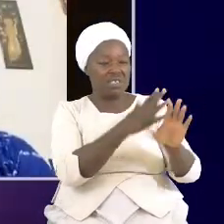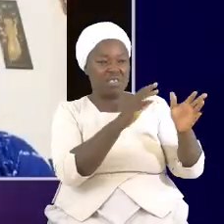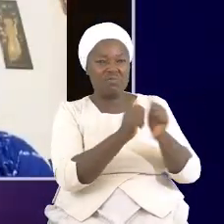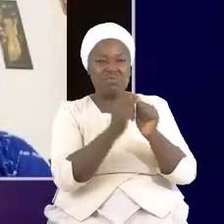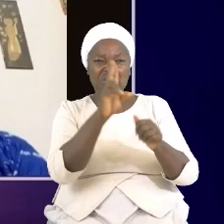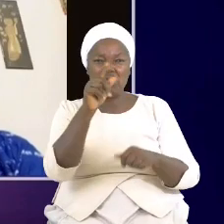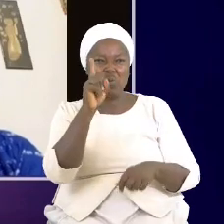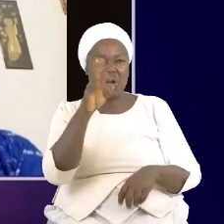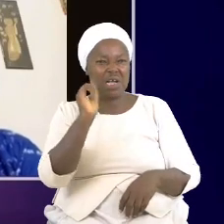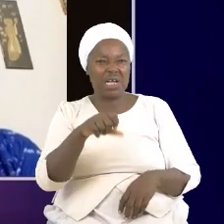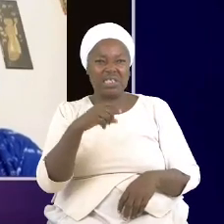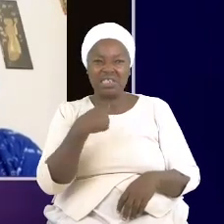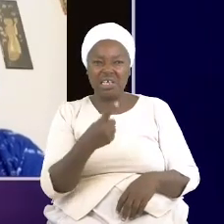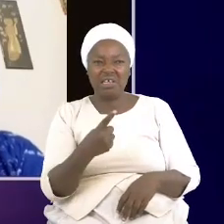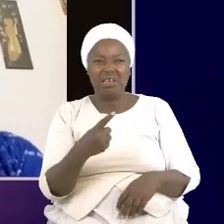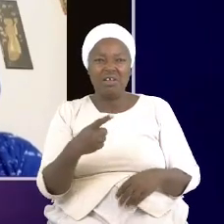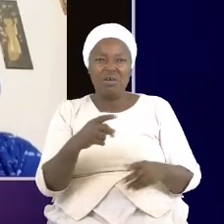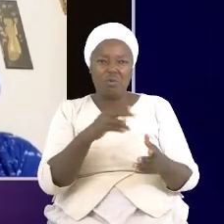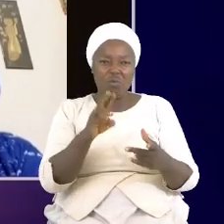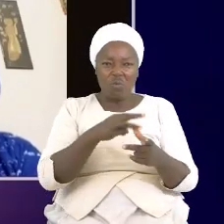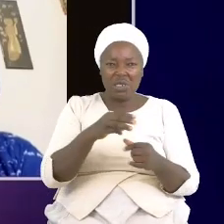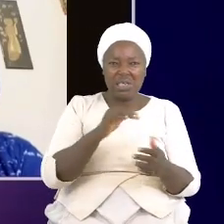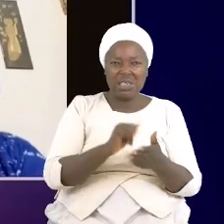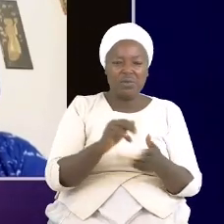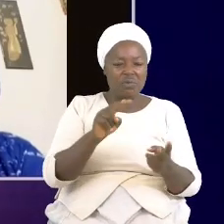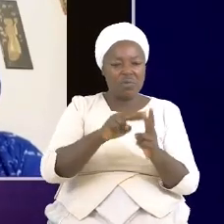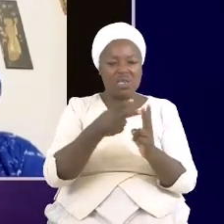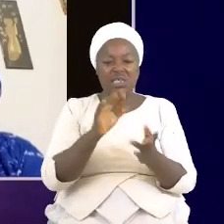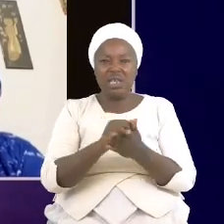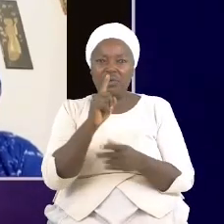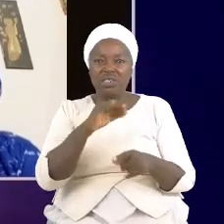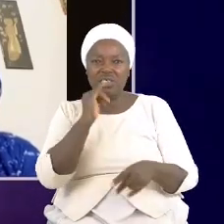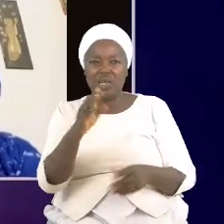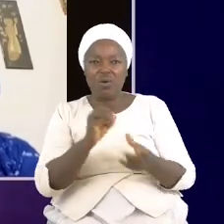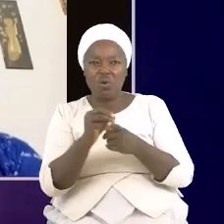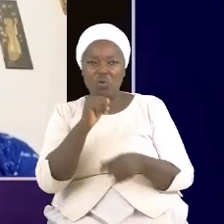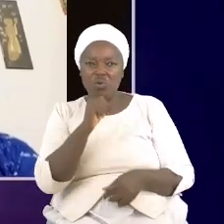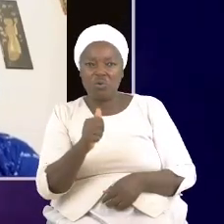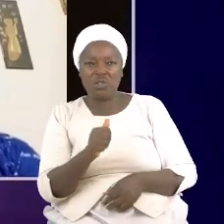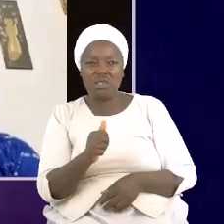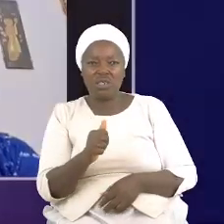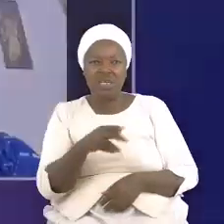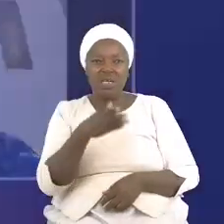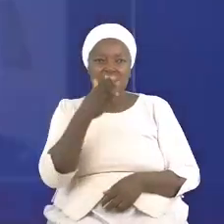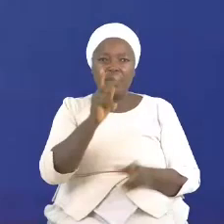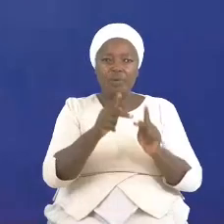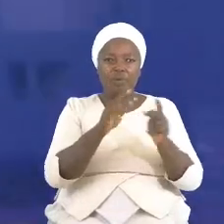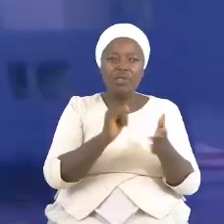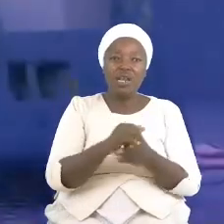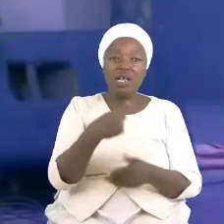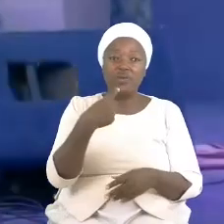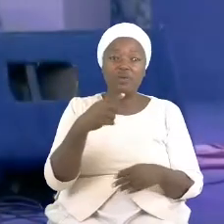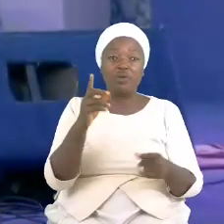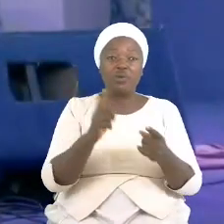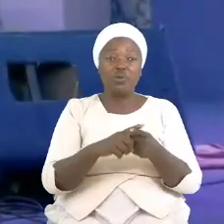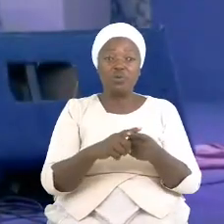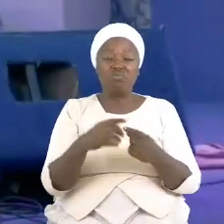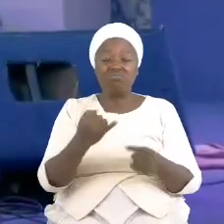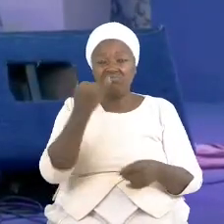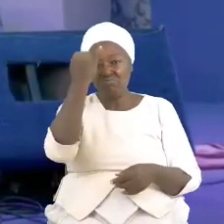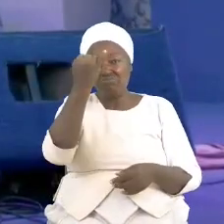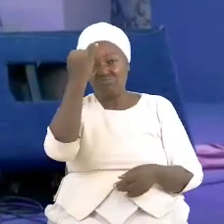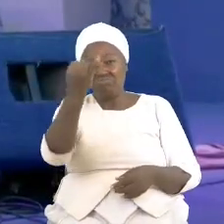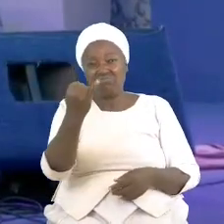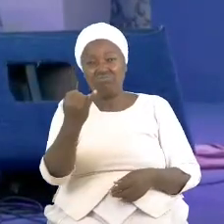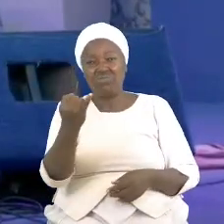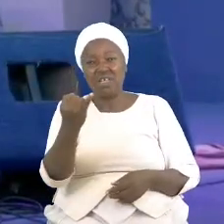tell whether it's there or not. There are people that speak to imaginary mountains,